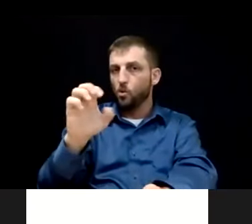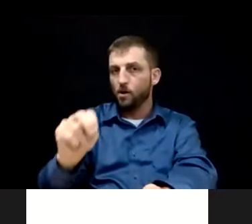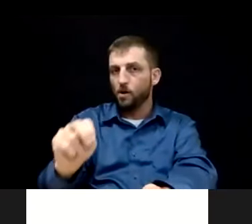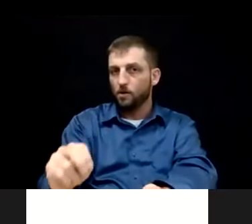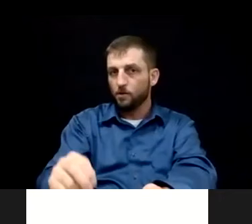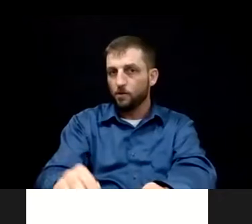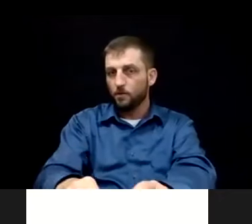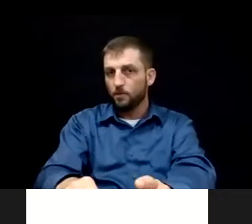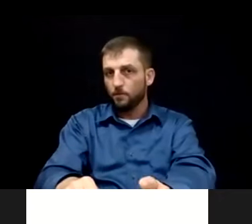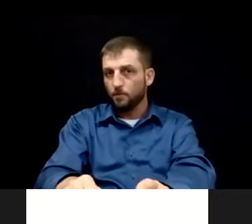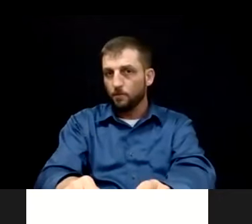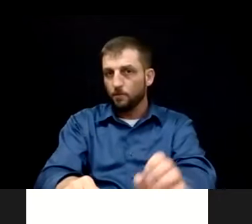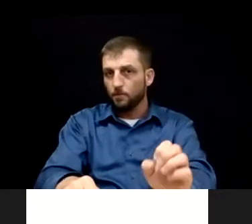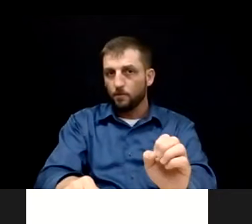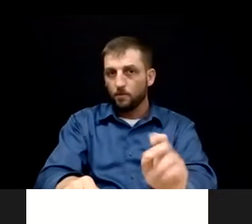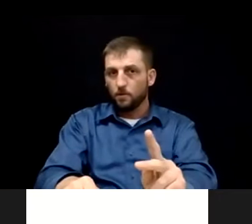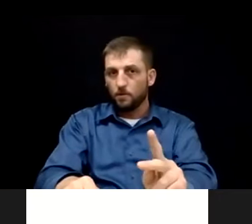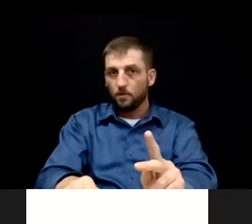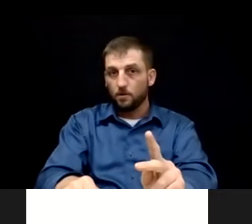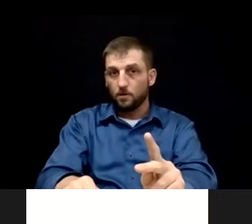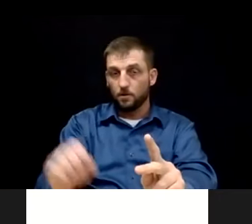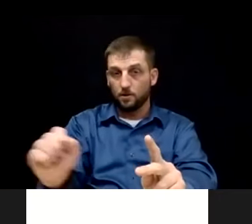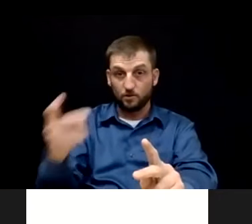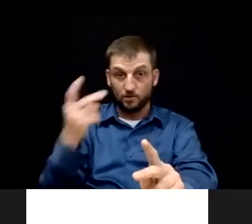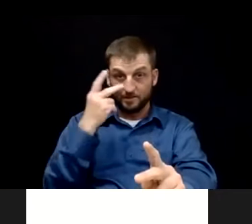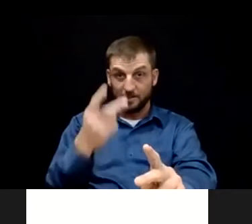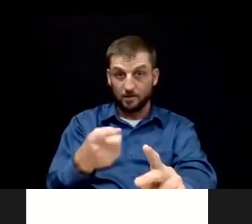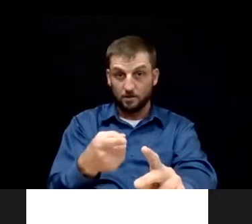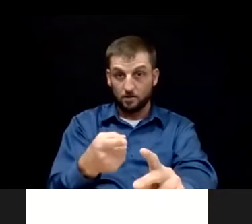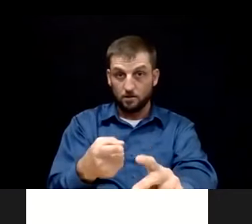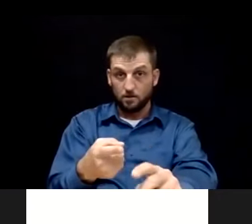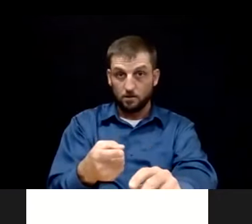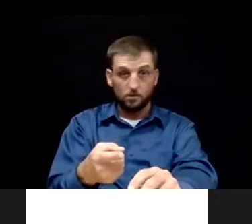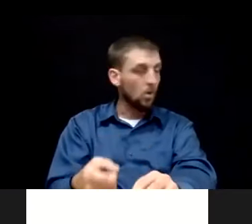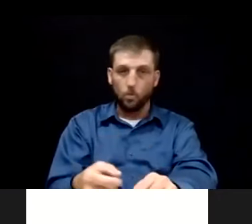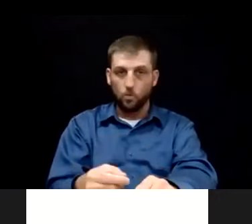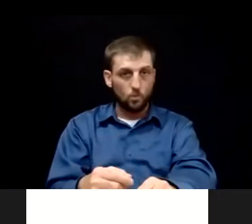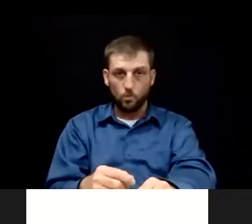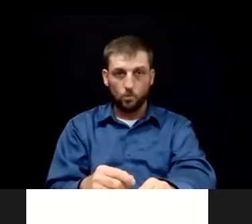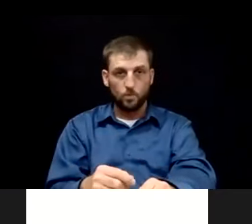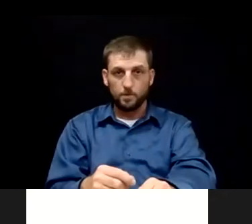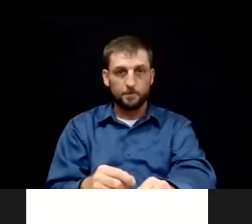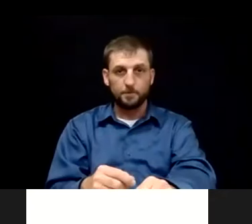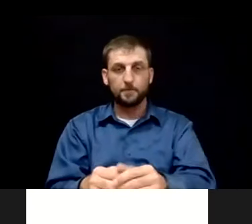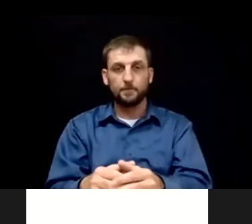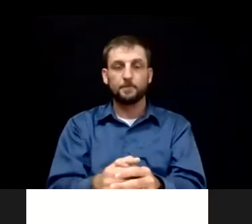Okay. Can you see it now? No.